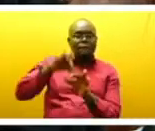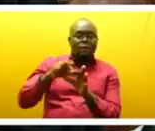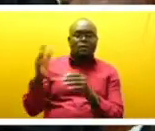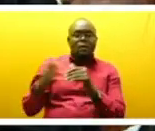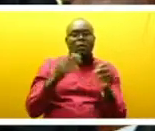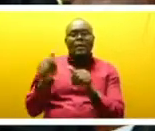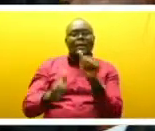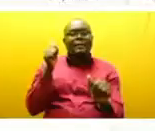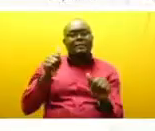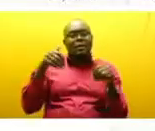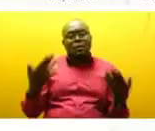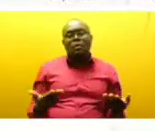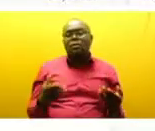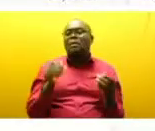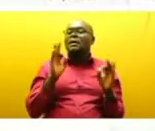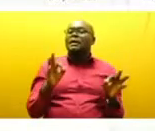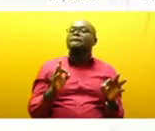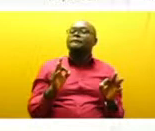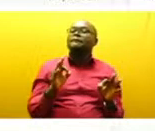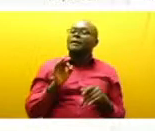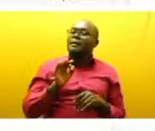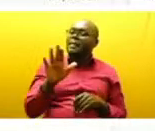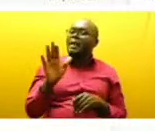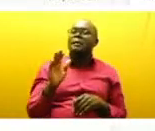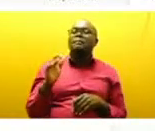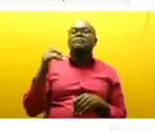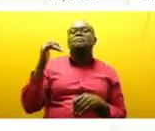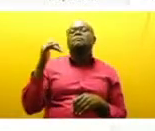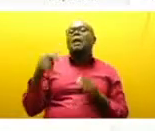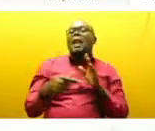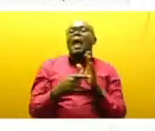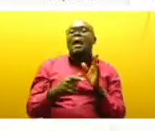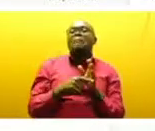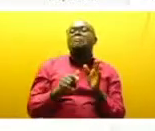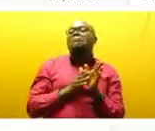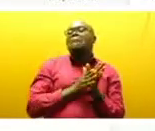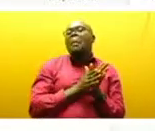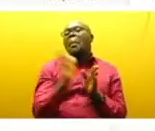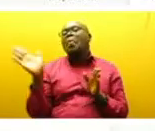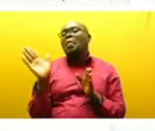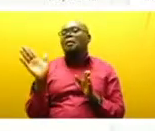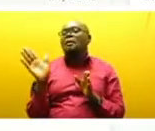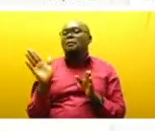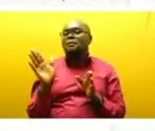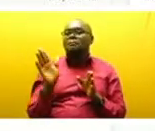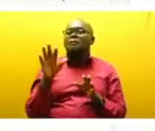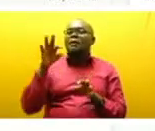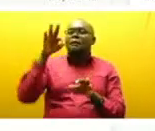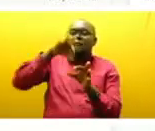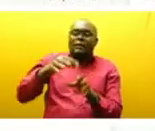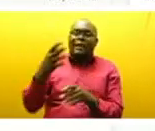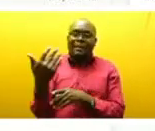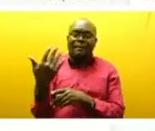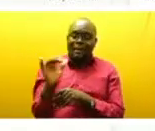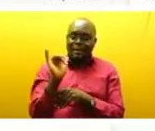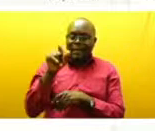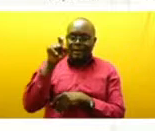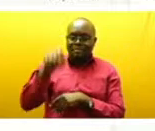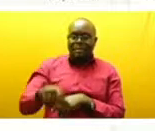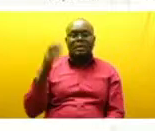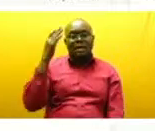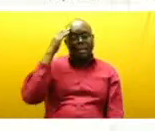and even if they are called stray ballots, should also be considered